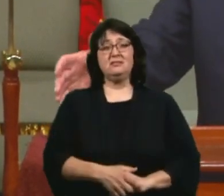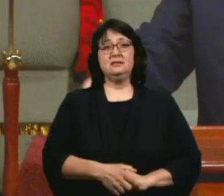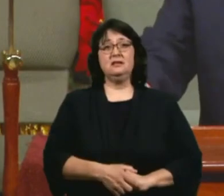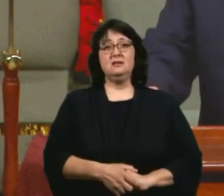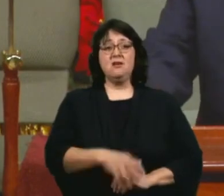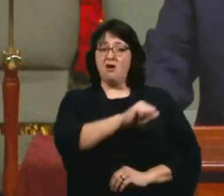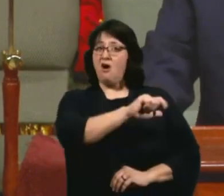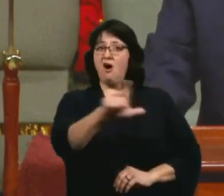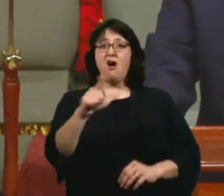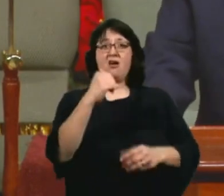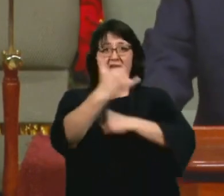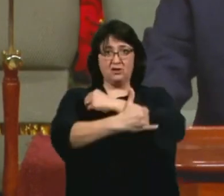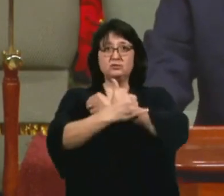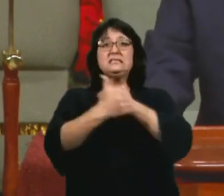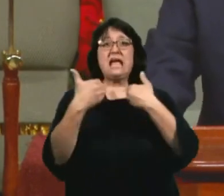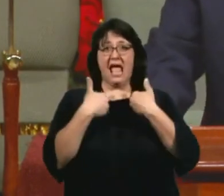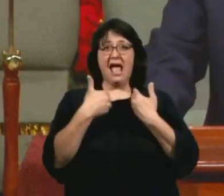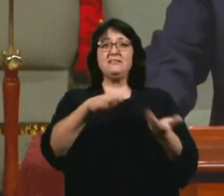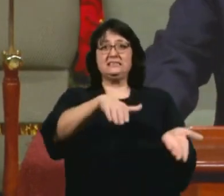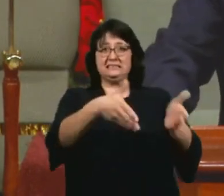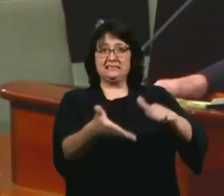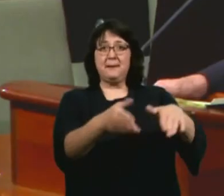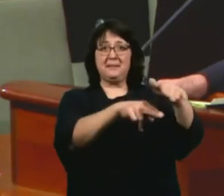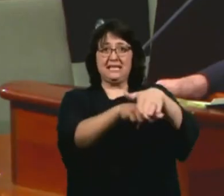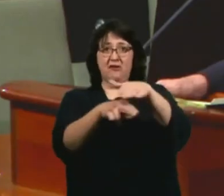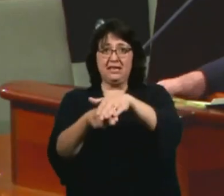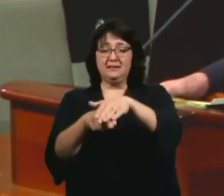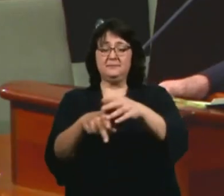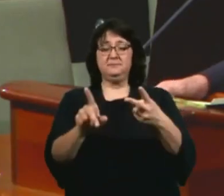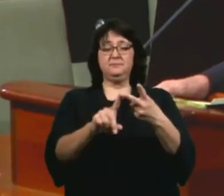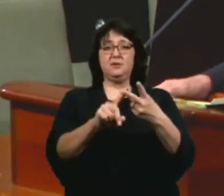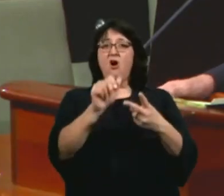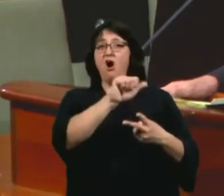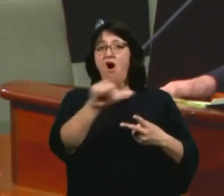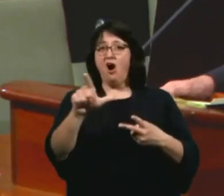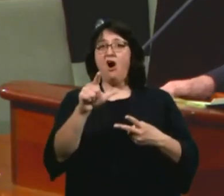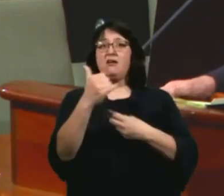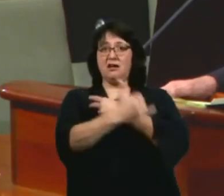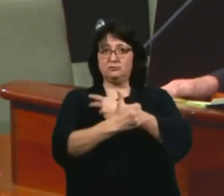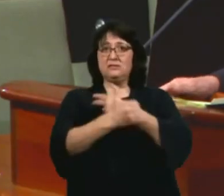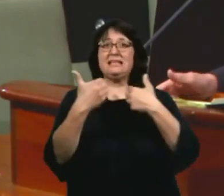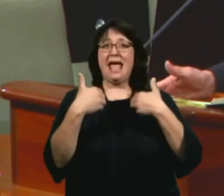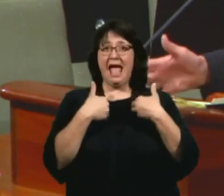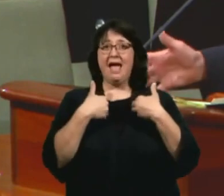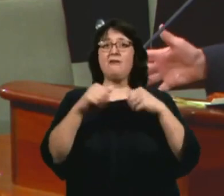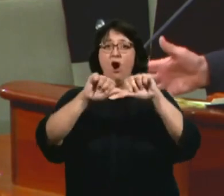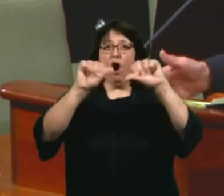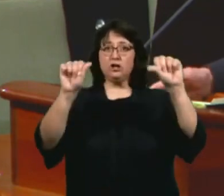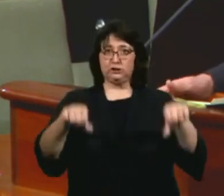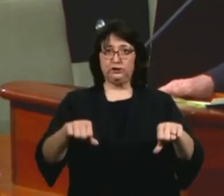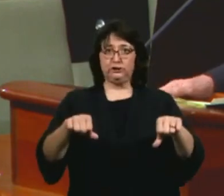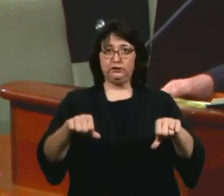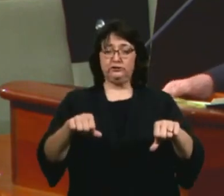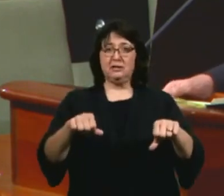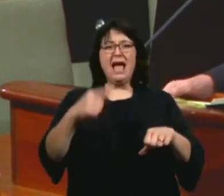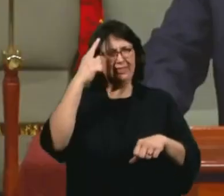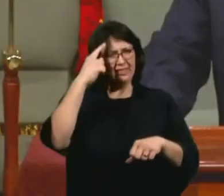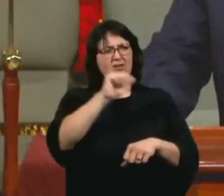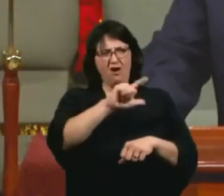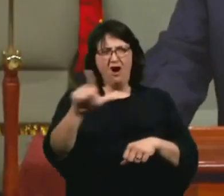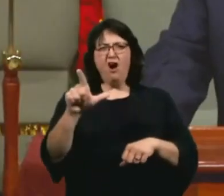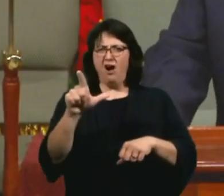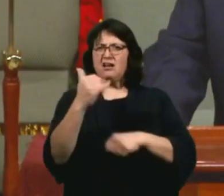have a cemetery. They always have an altar. Every pagan tribe I've ever been in, and I think every pagan tribe in the